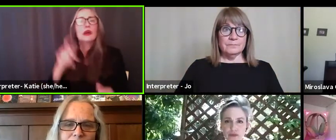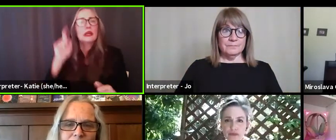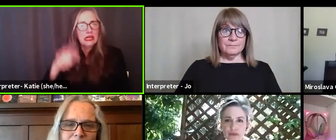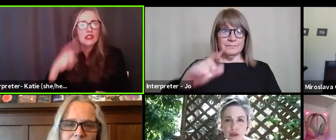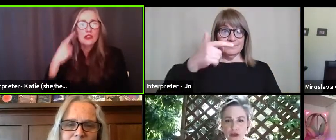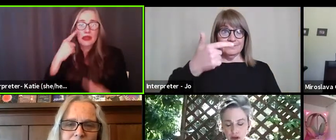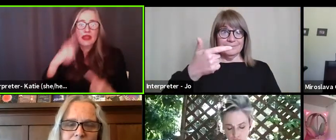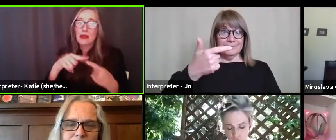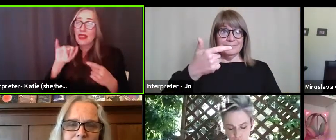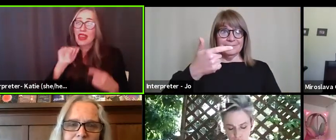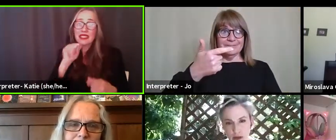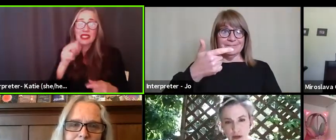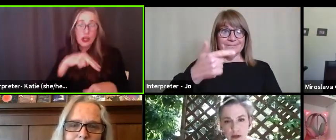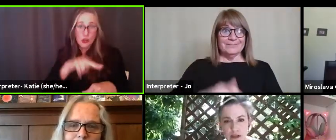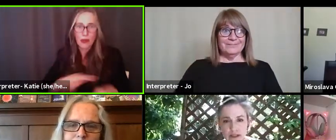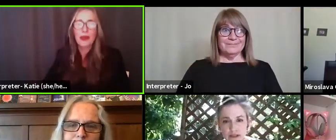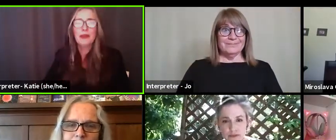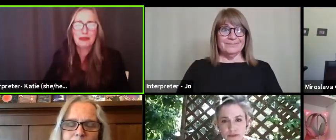budget